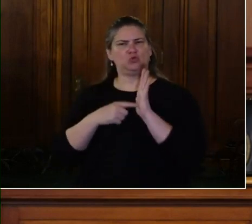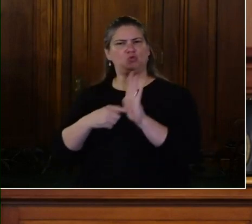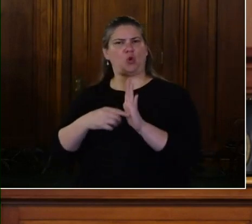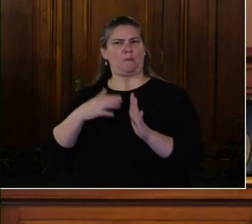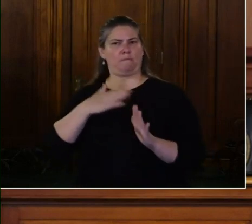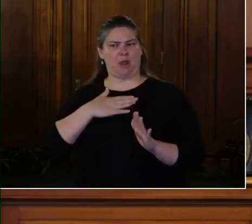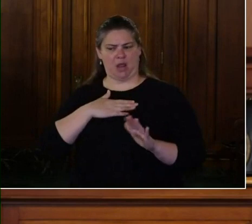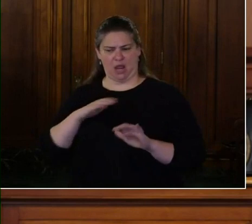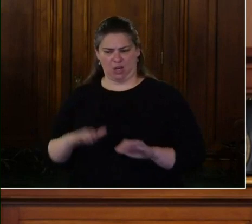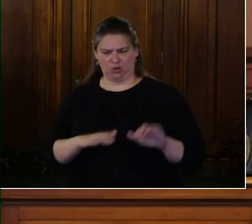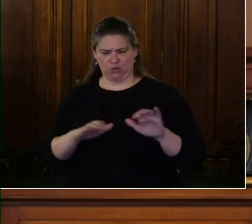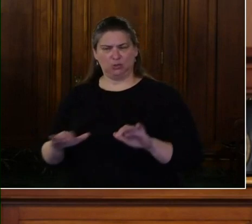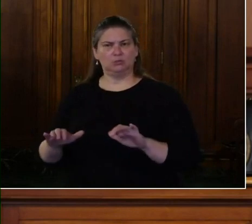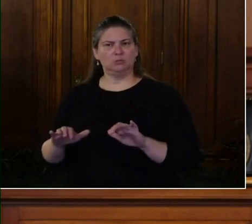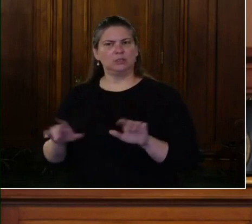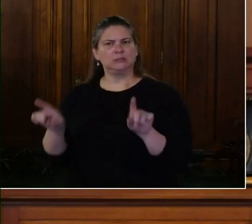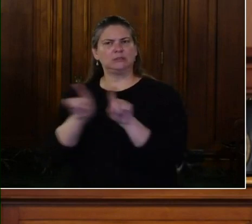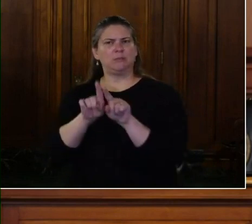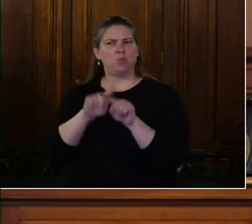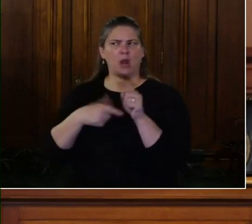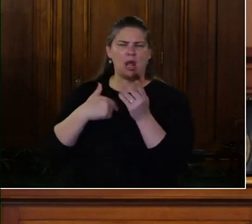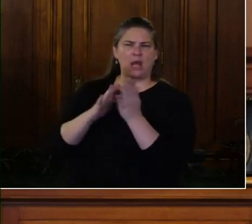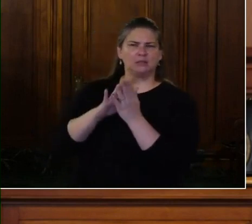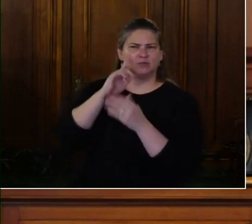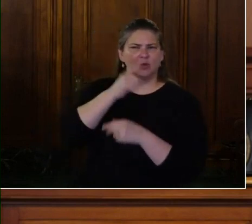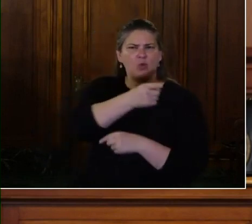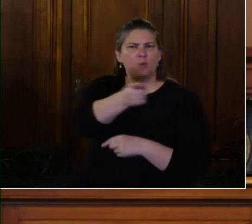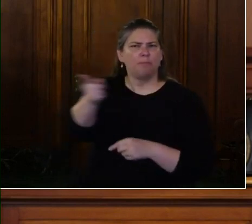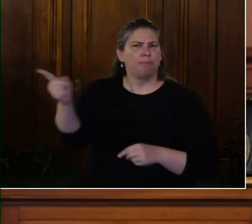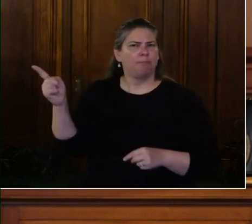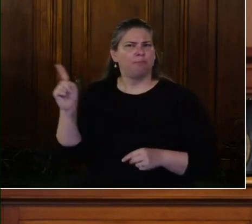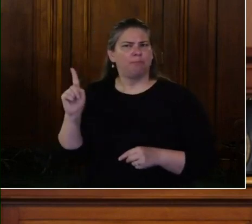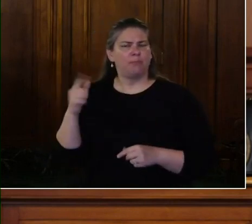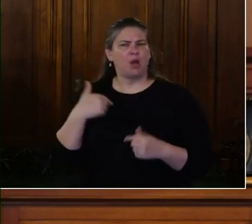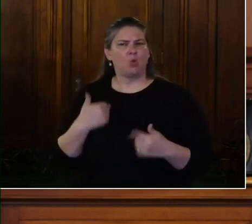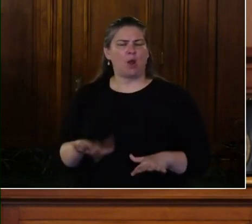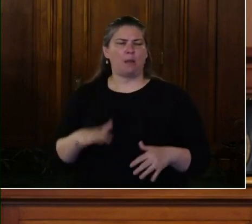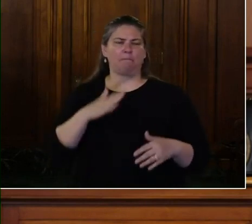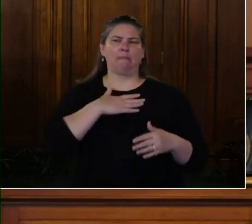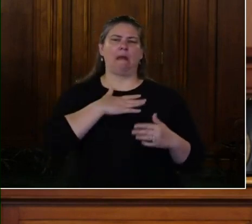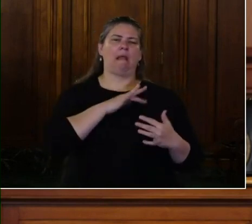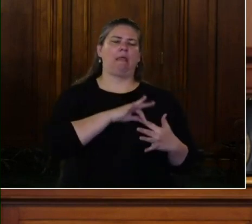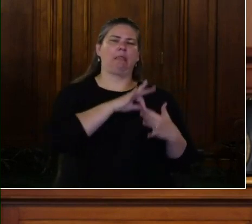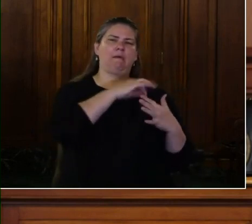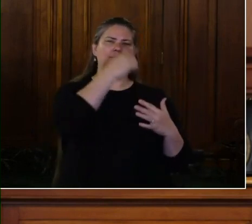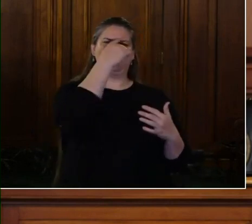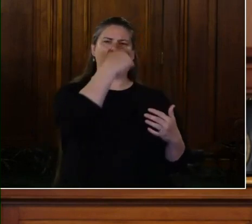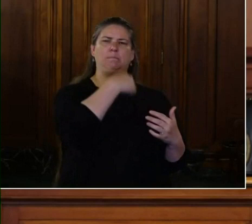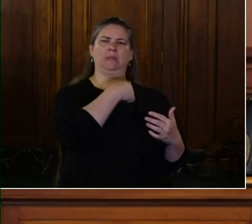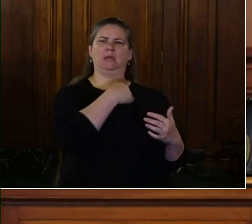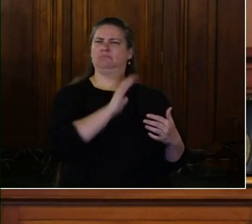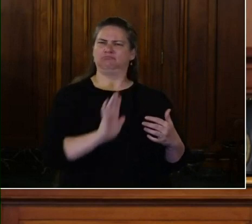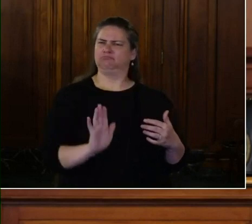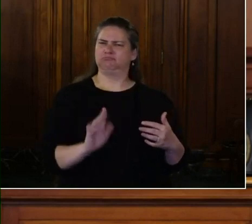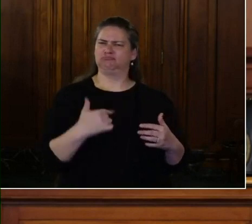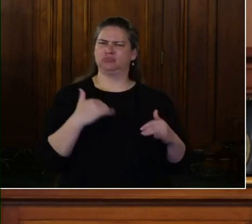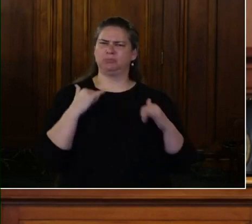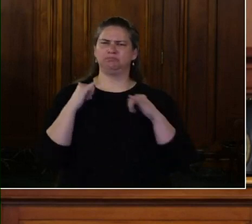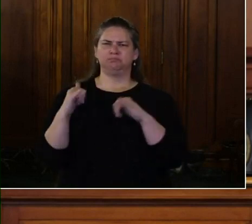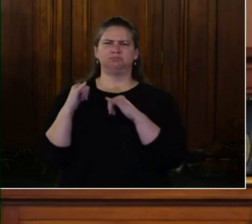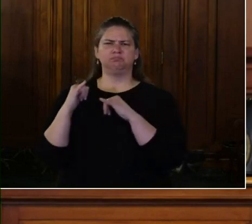asking everybody else to, and not have exceptions just for me. So any of